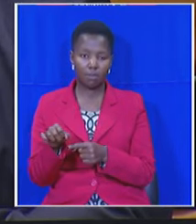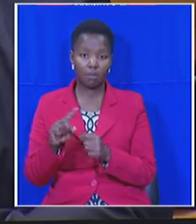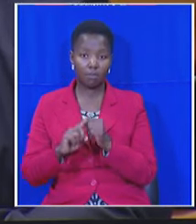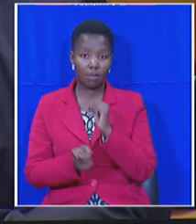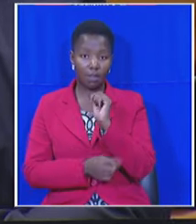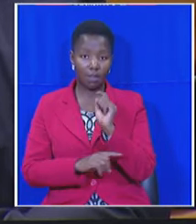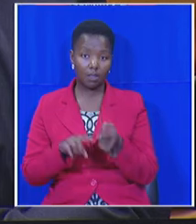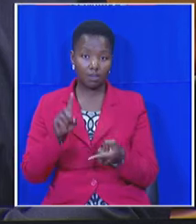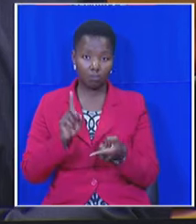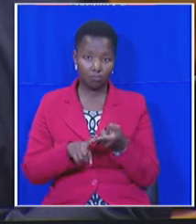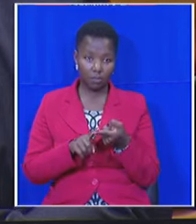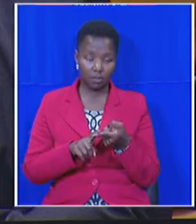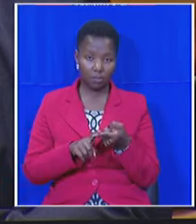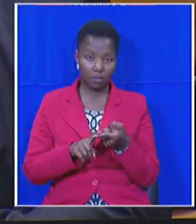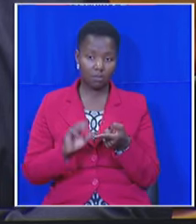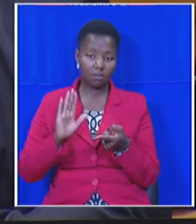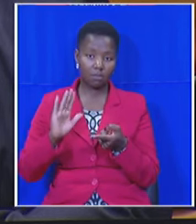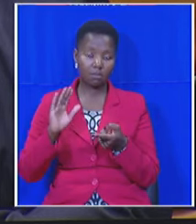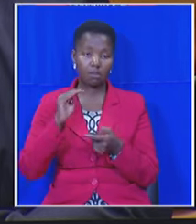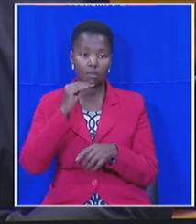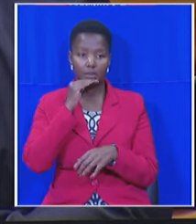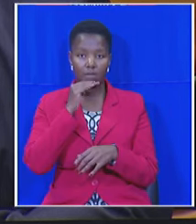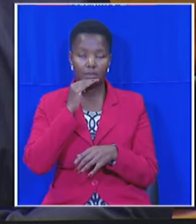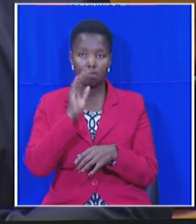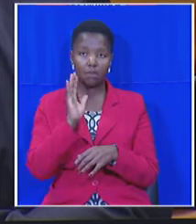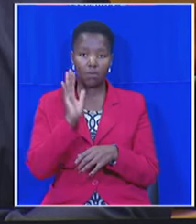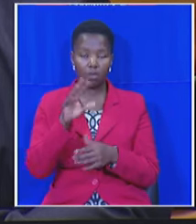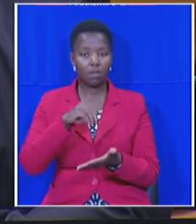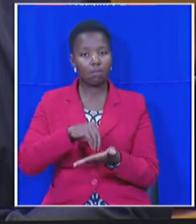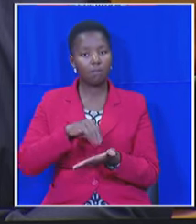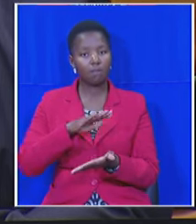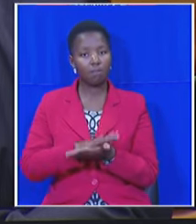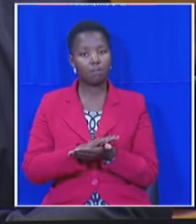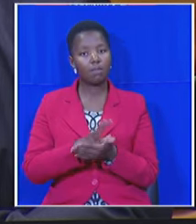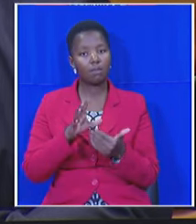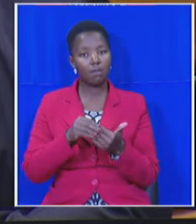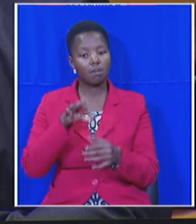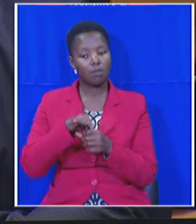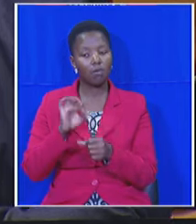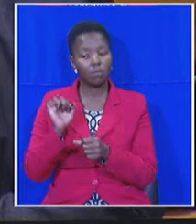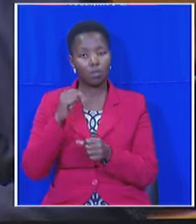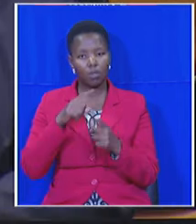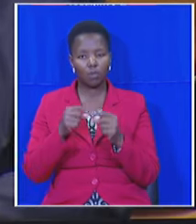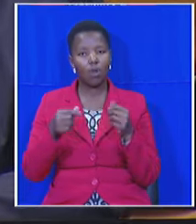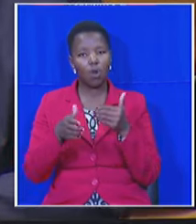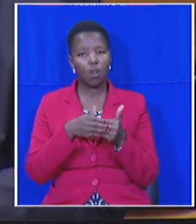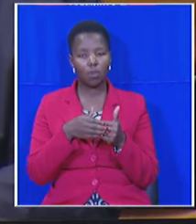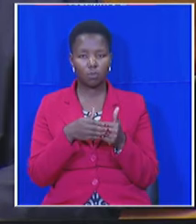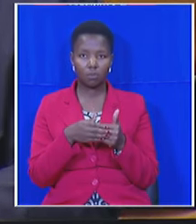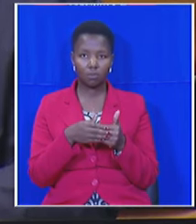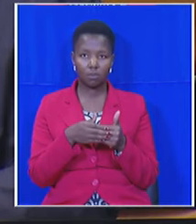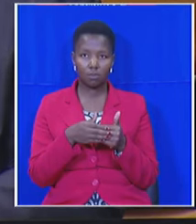last button pressed will be recorded as the member's vote when the voting session is closed by the